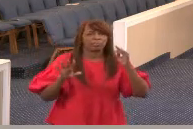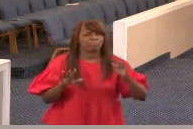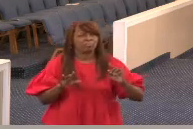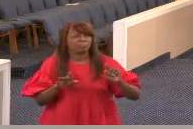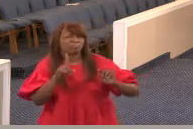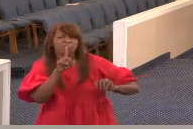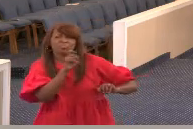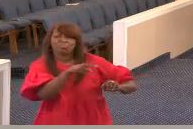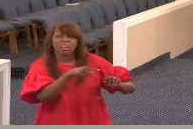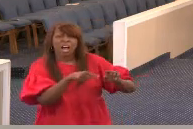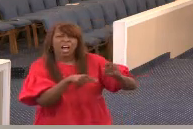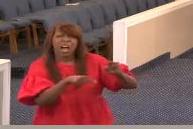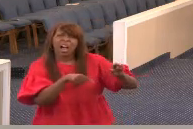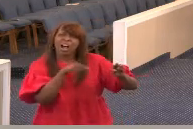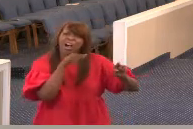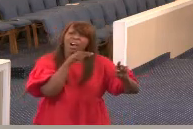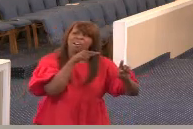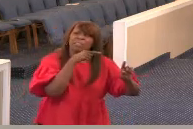said, now,